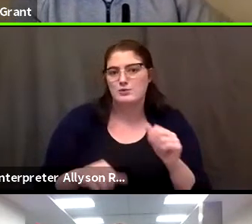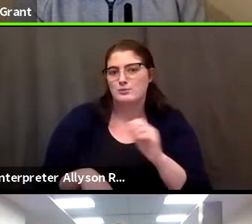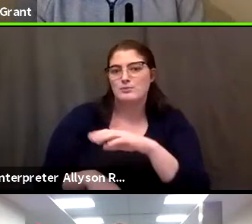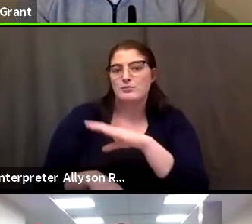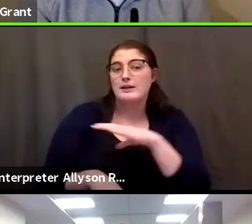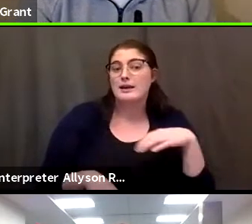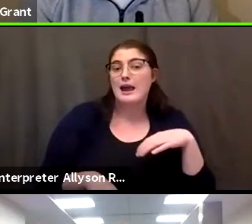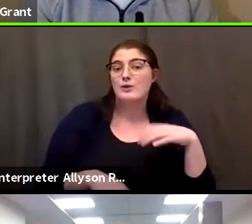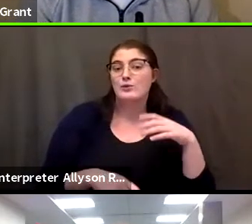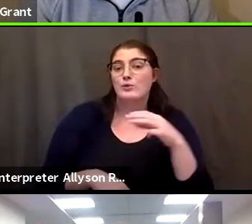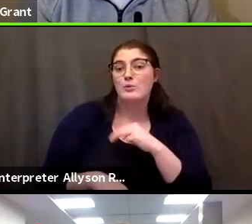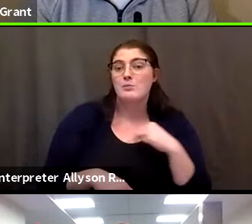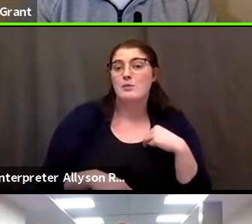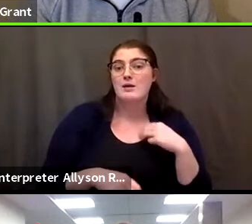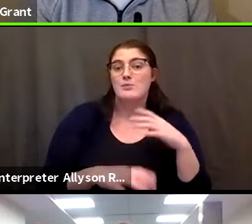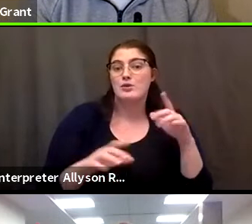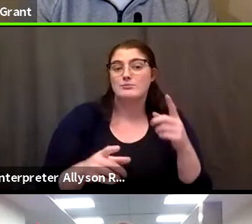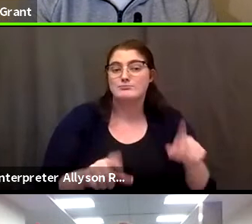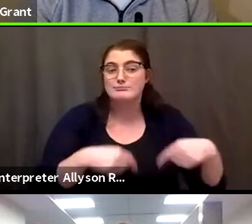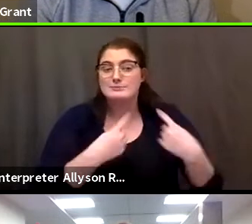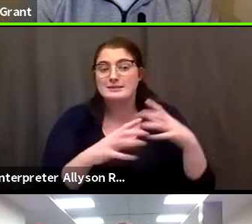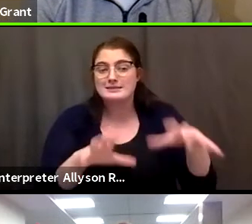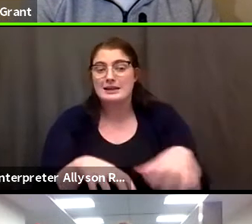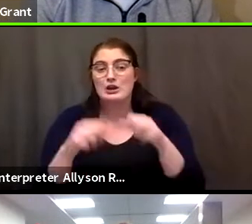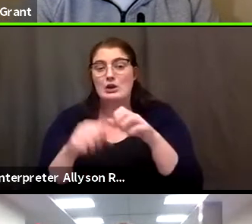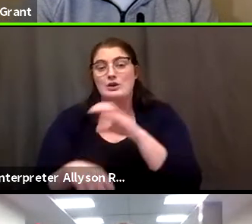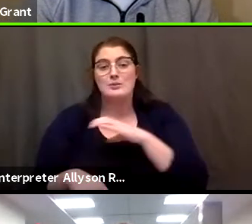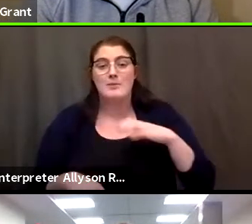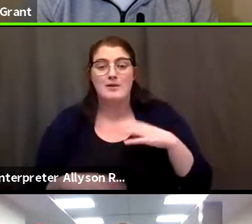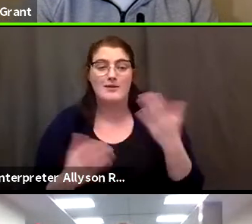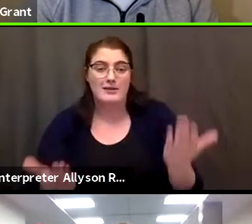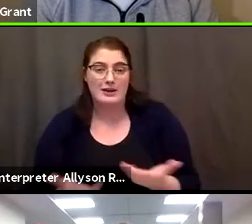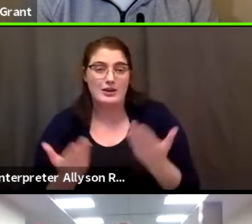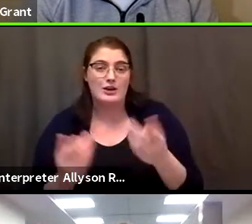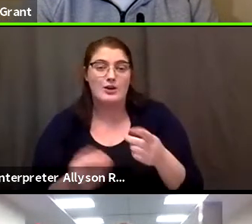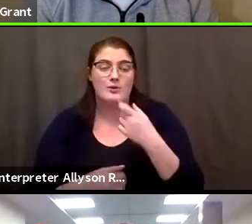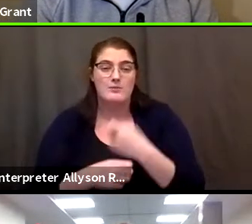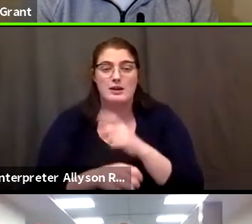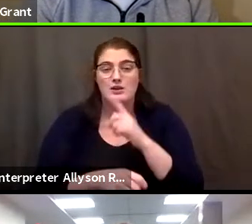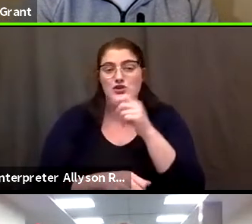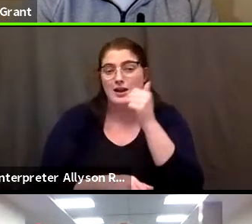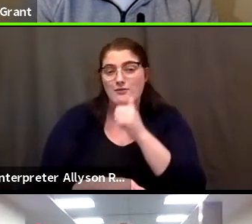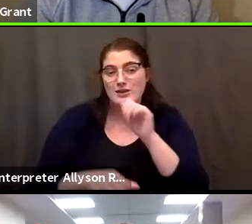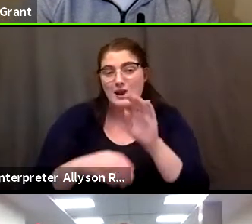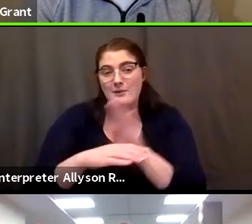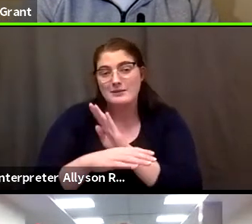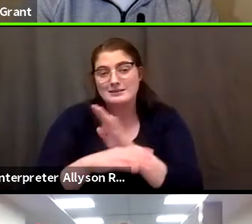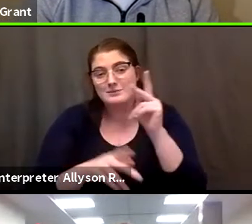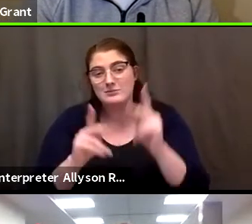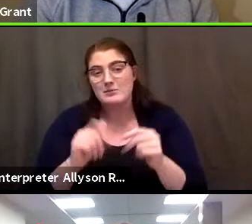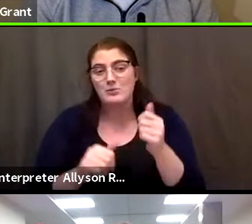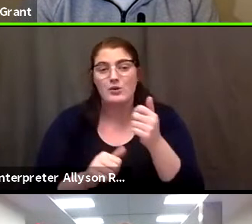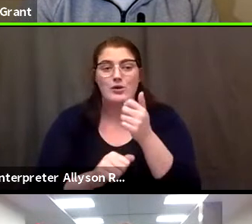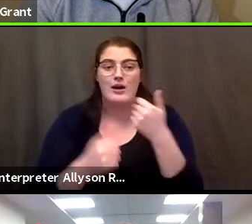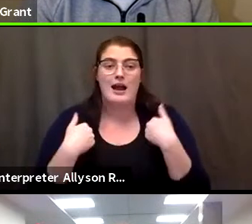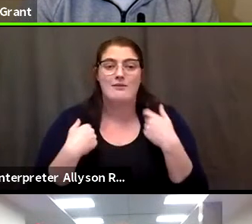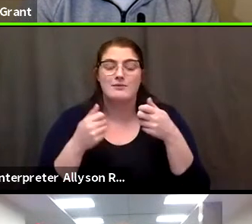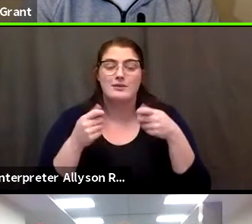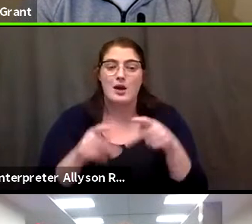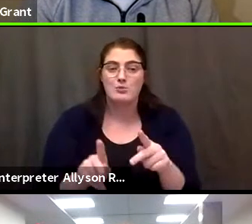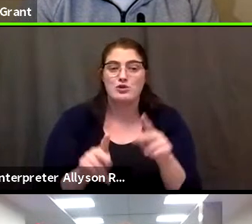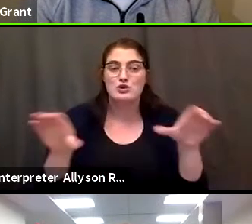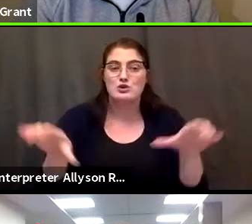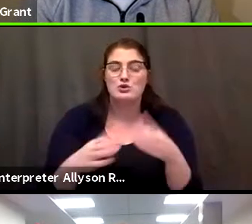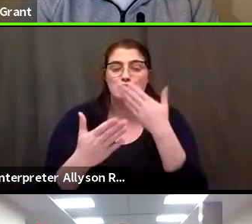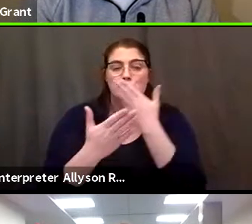of this committee, has been committed to ensuring that everyday business people have an opportunity to do well